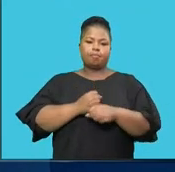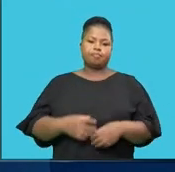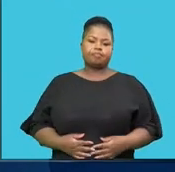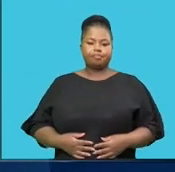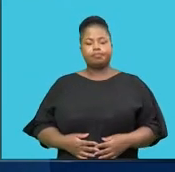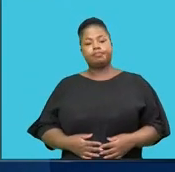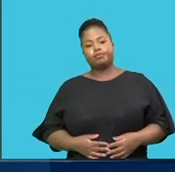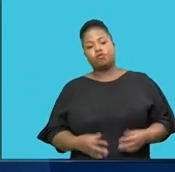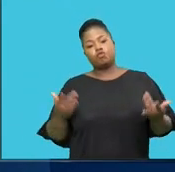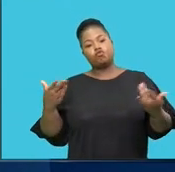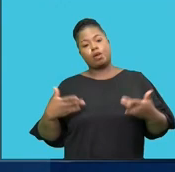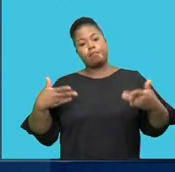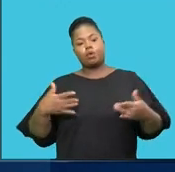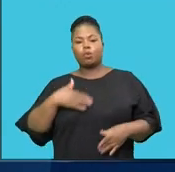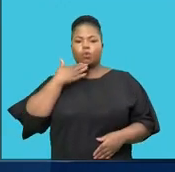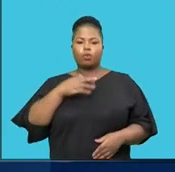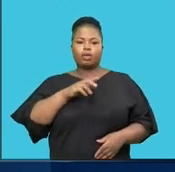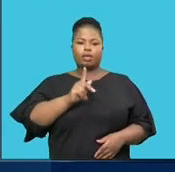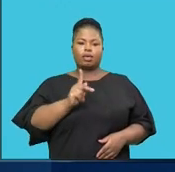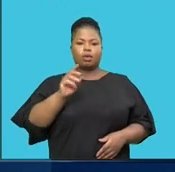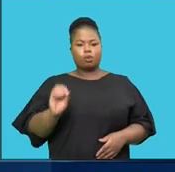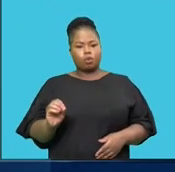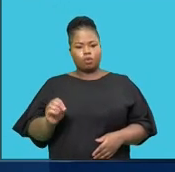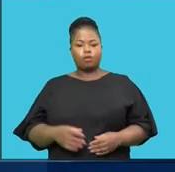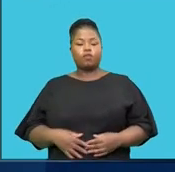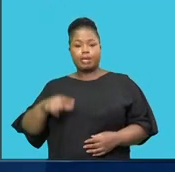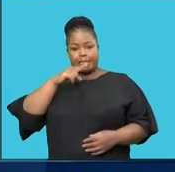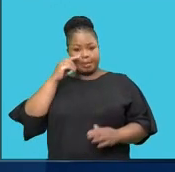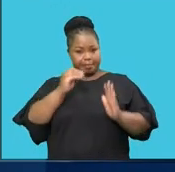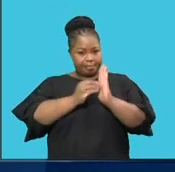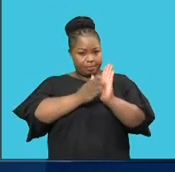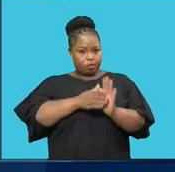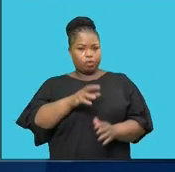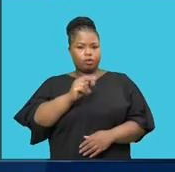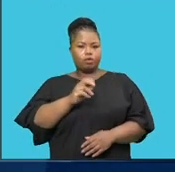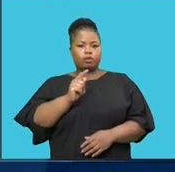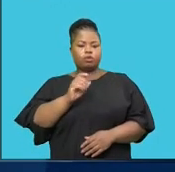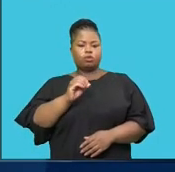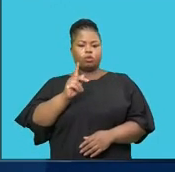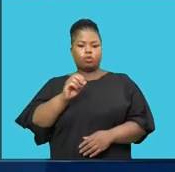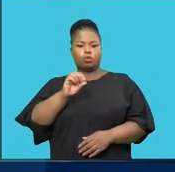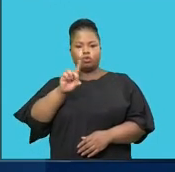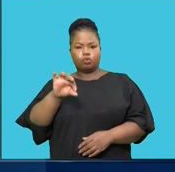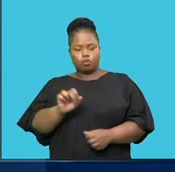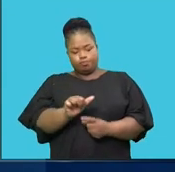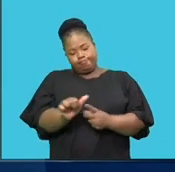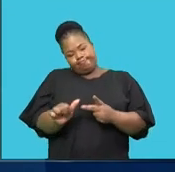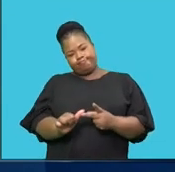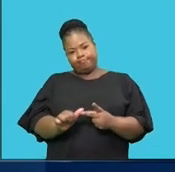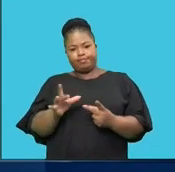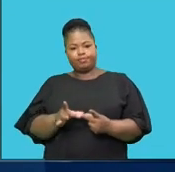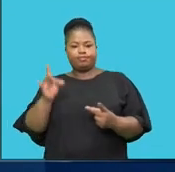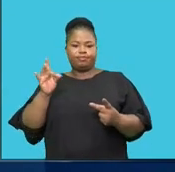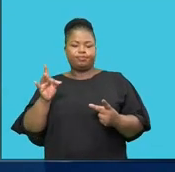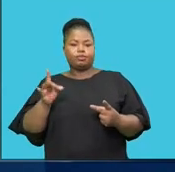sa mmino wa rap e leng KO eo lebitso la hae e leng Tokozo Mdluli o lateletse aka ka kgetho tse